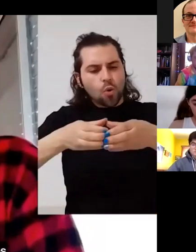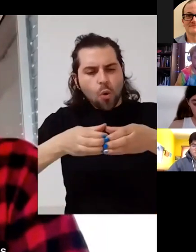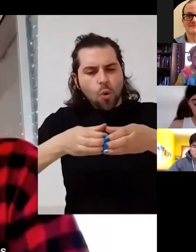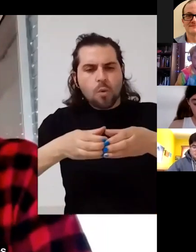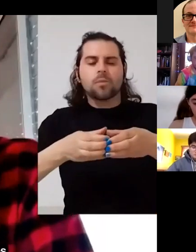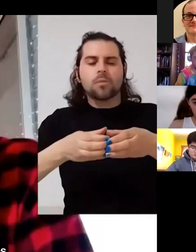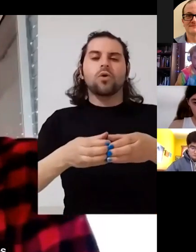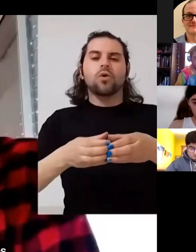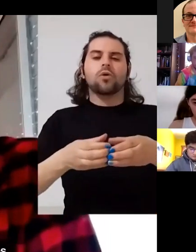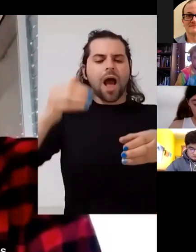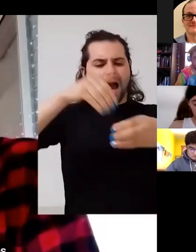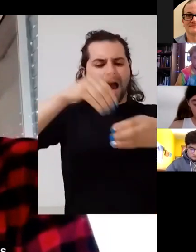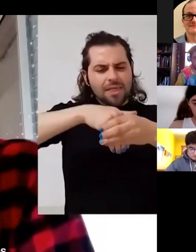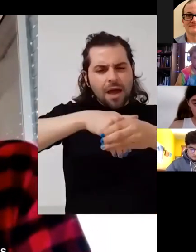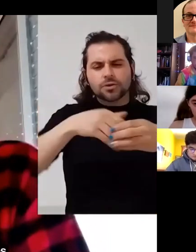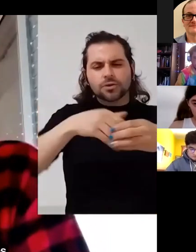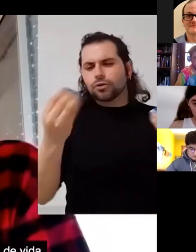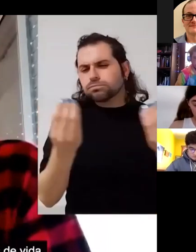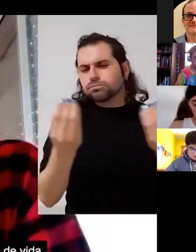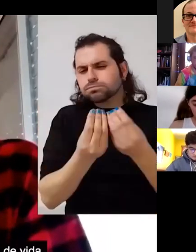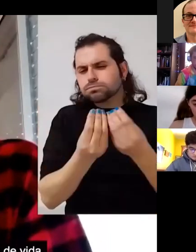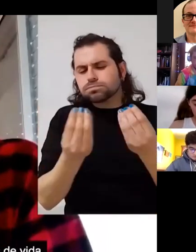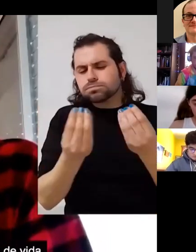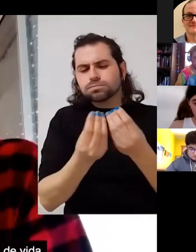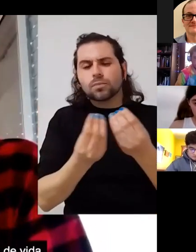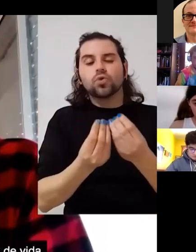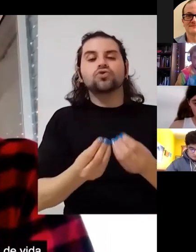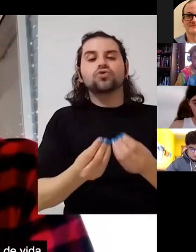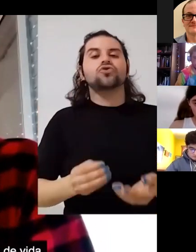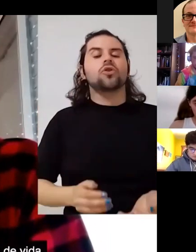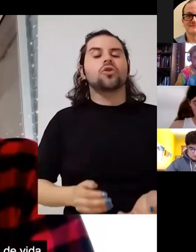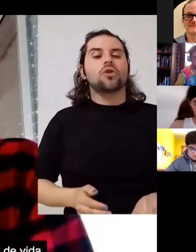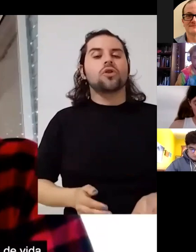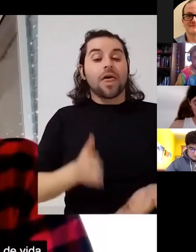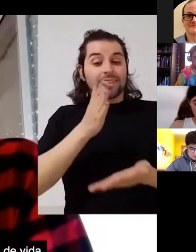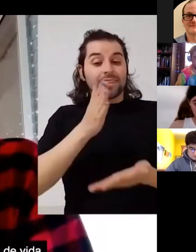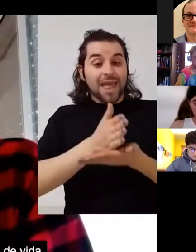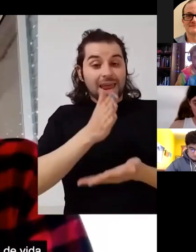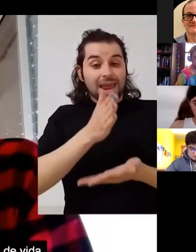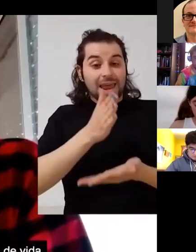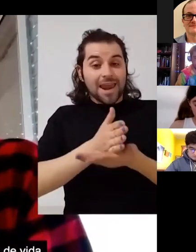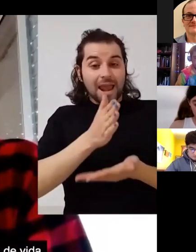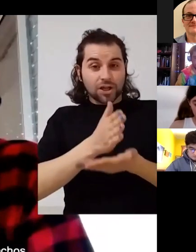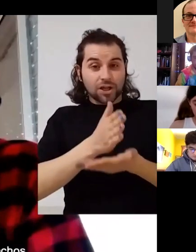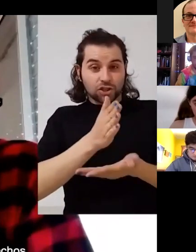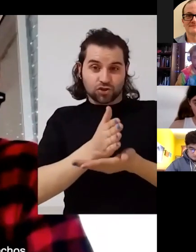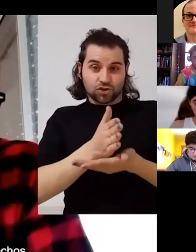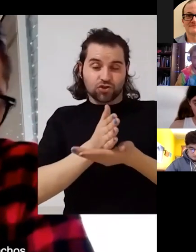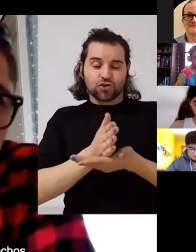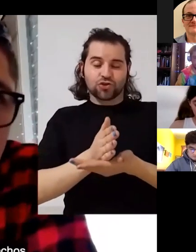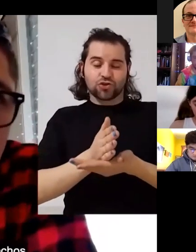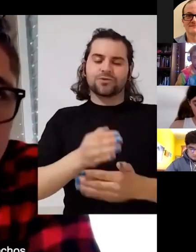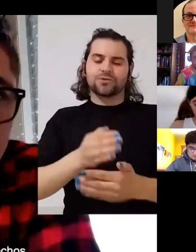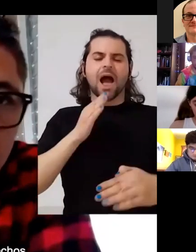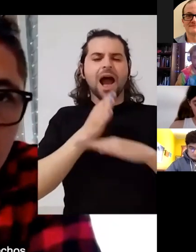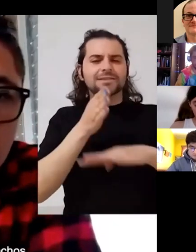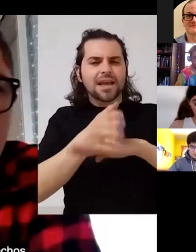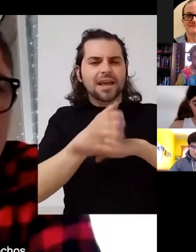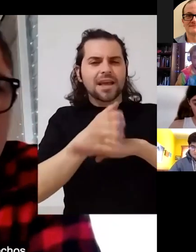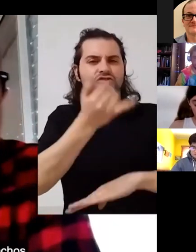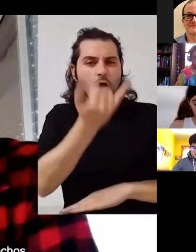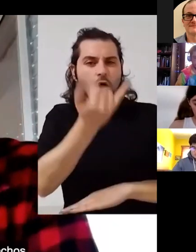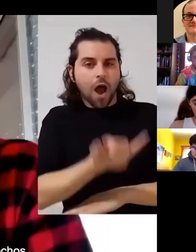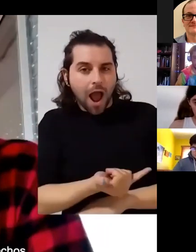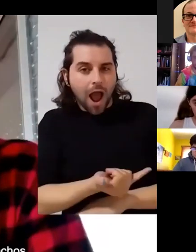the combination of different accesses or lack thereof of rights that will lead to better or